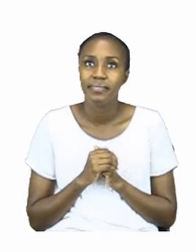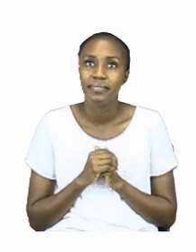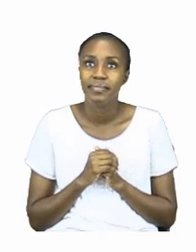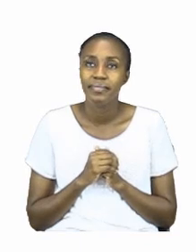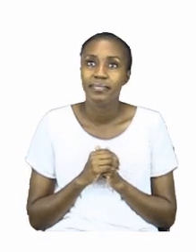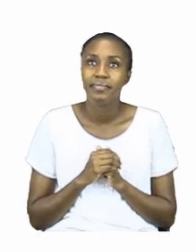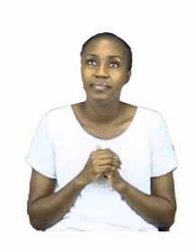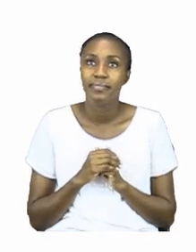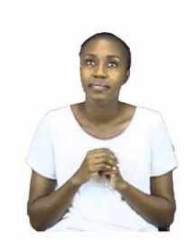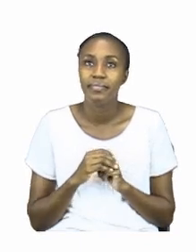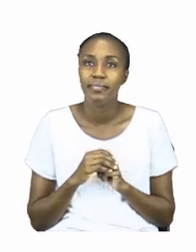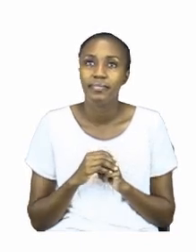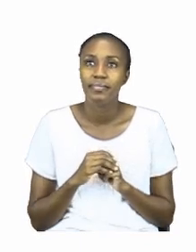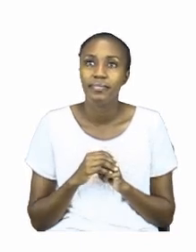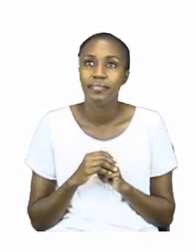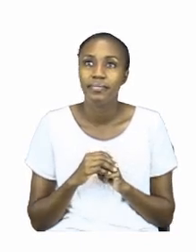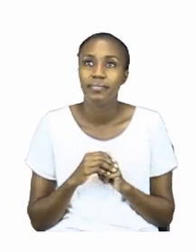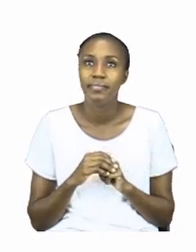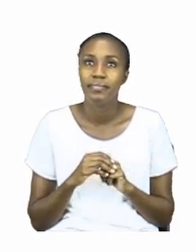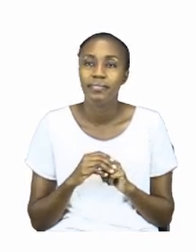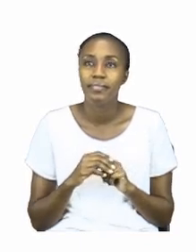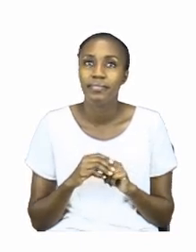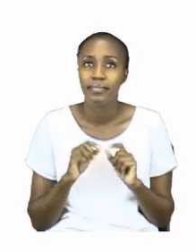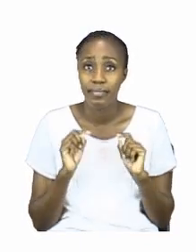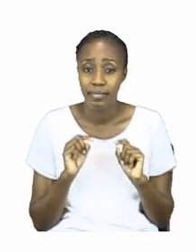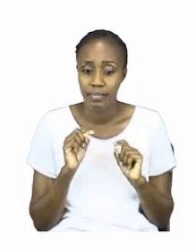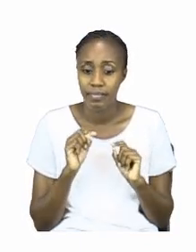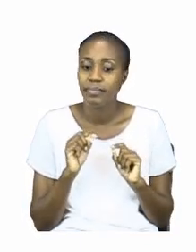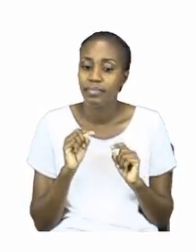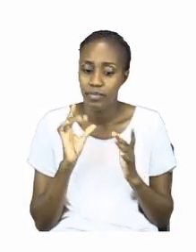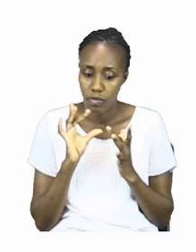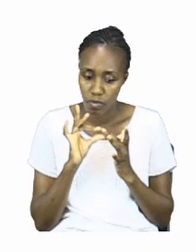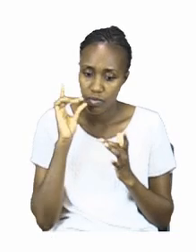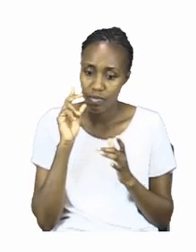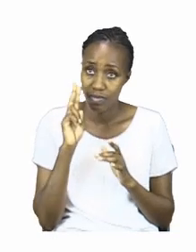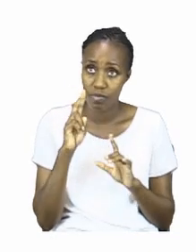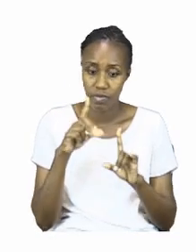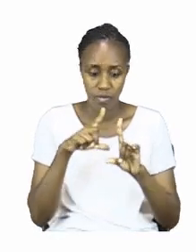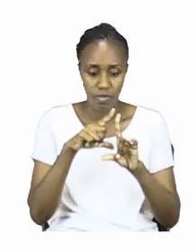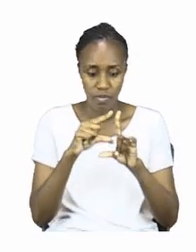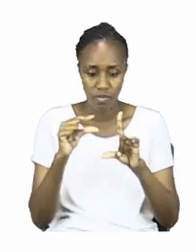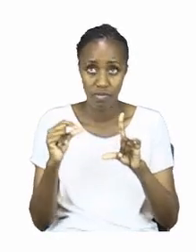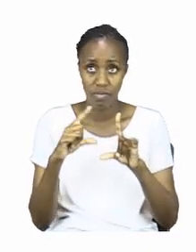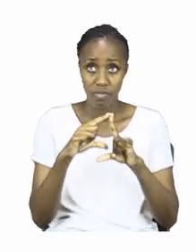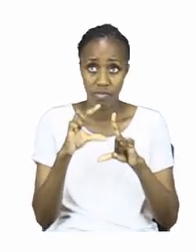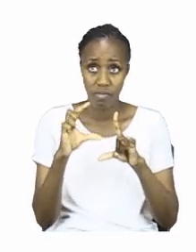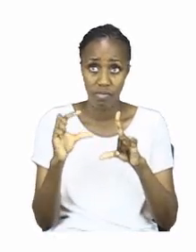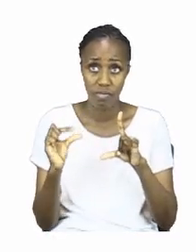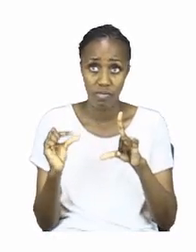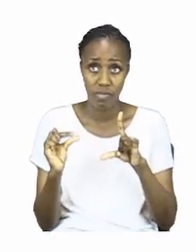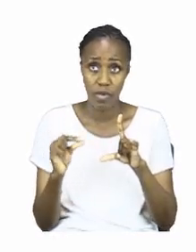here. Now it says you have to pick two leaves of your choice, a